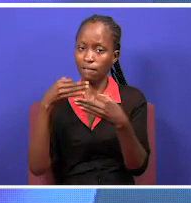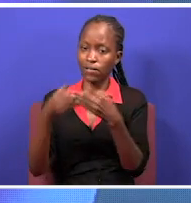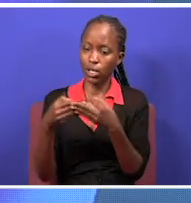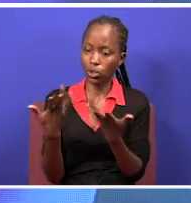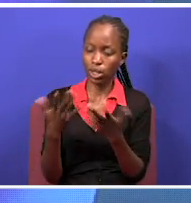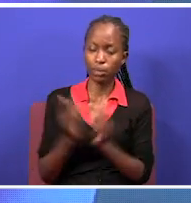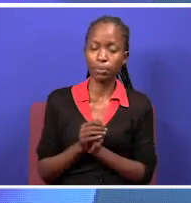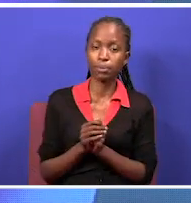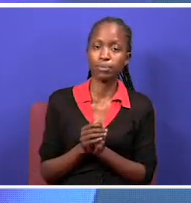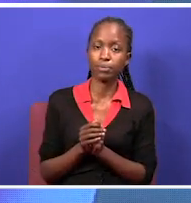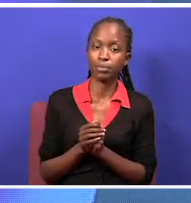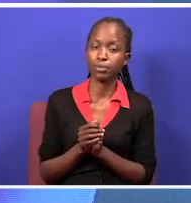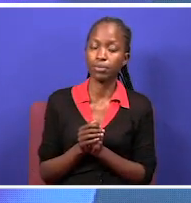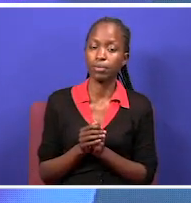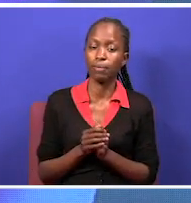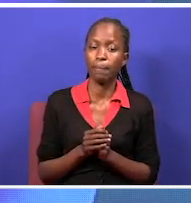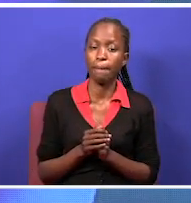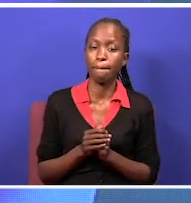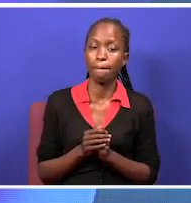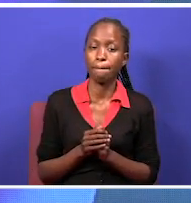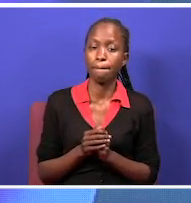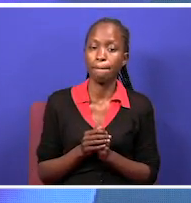we conduct it?